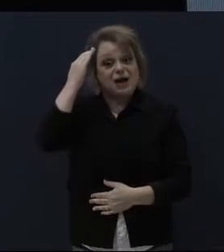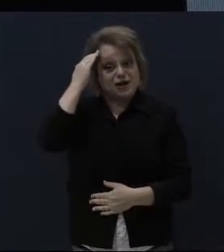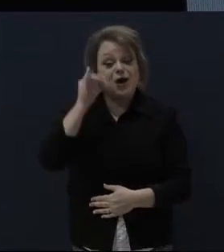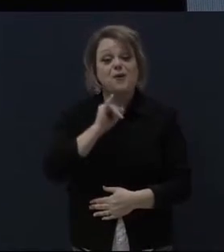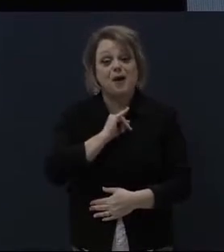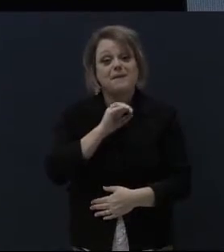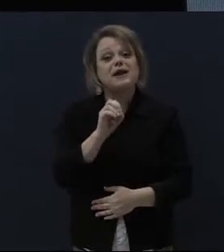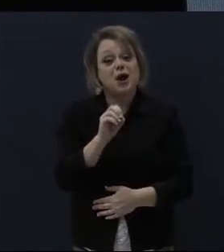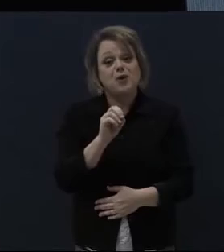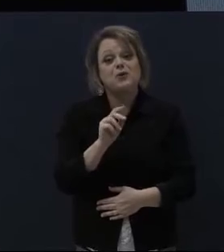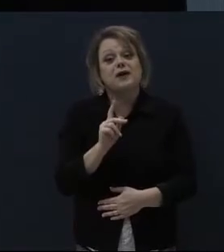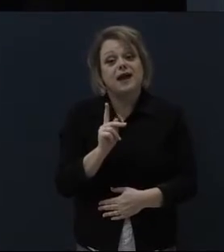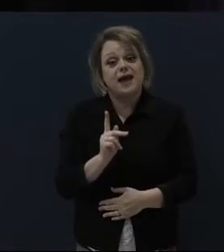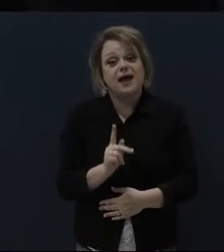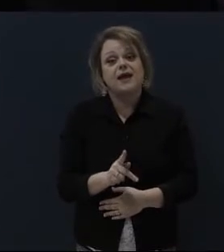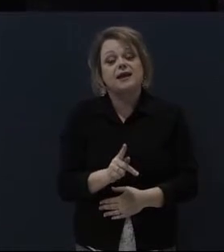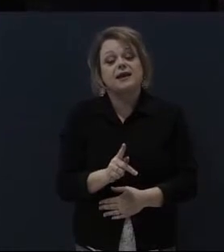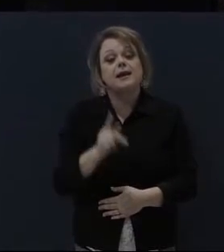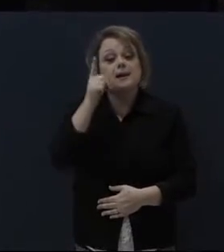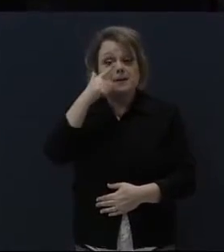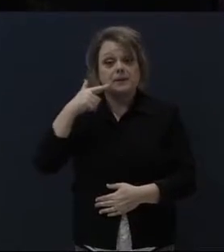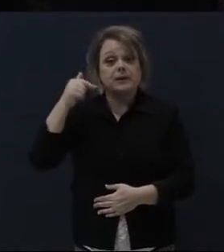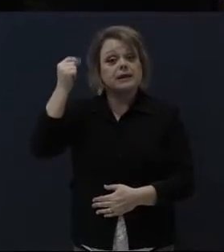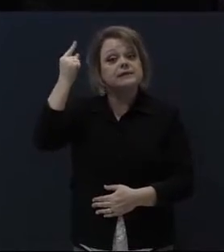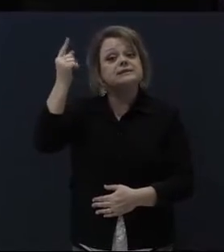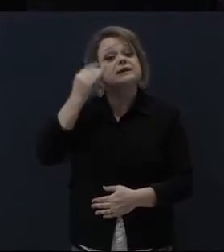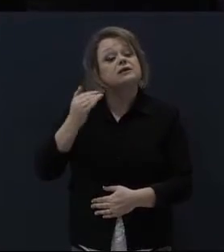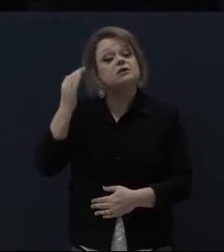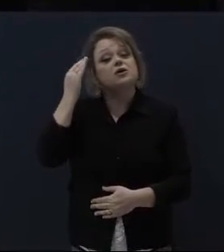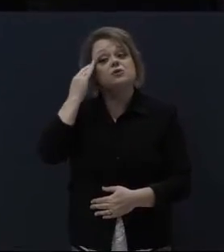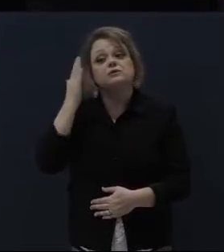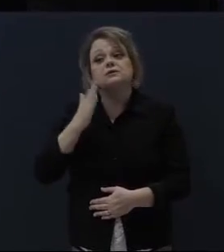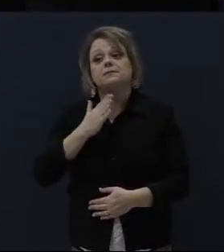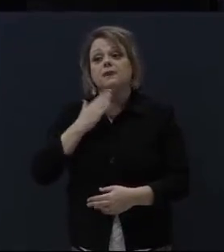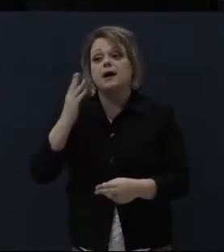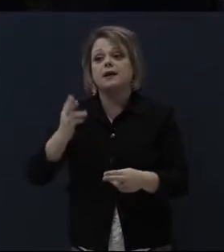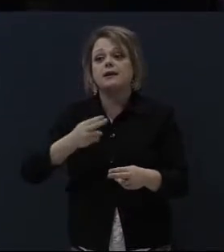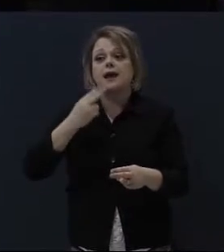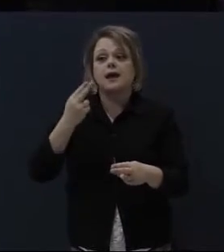just fine, 'cause he knows my